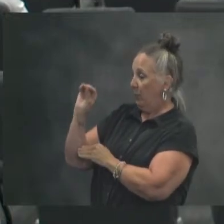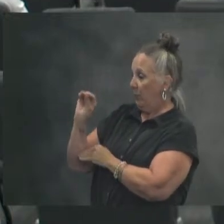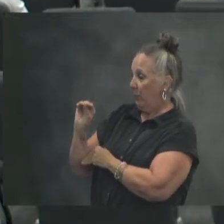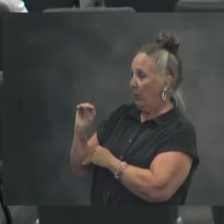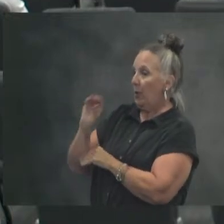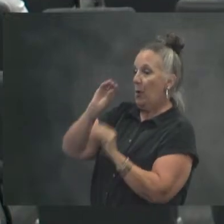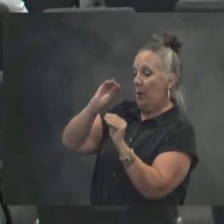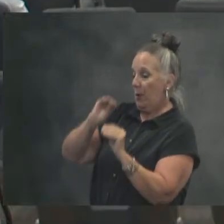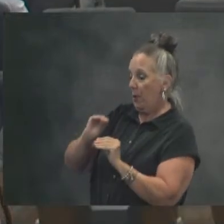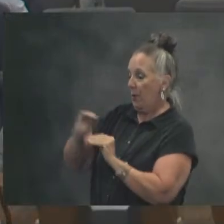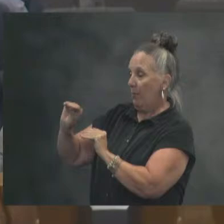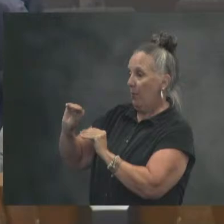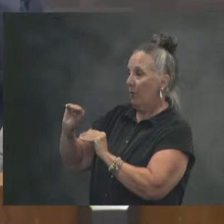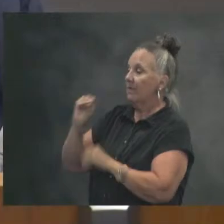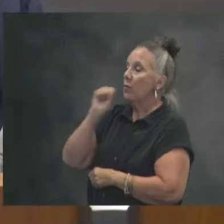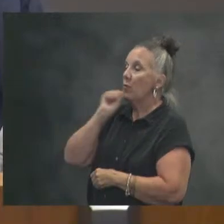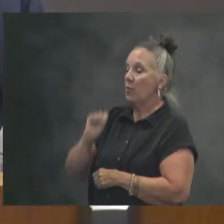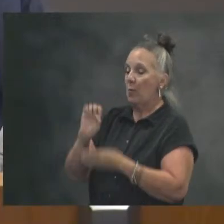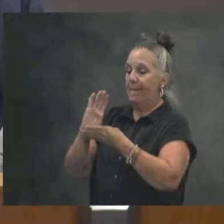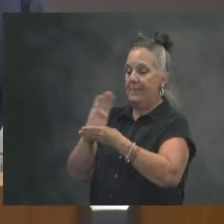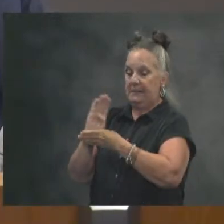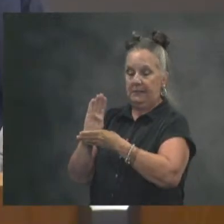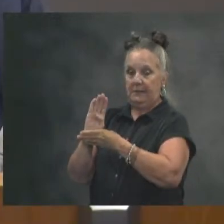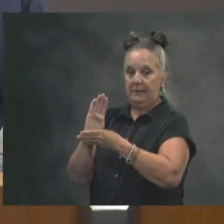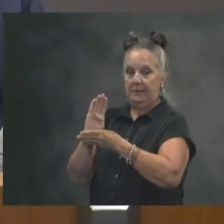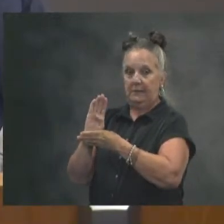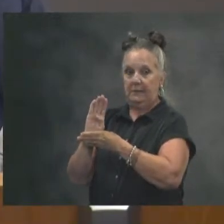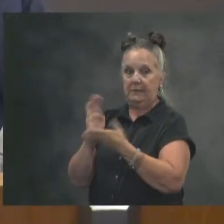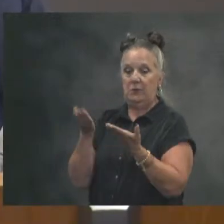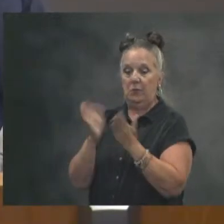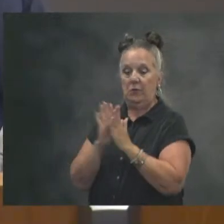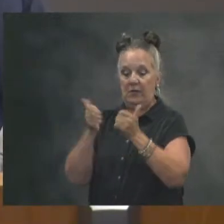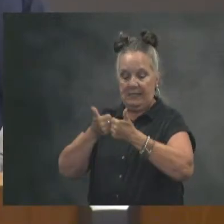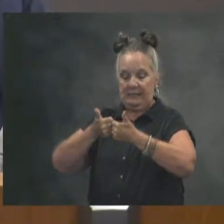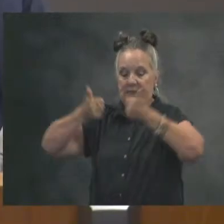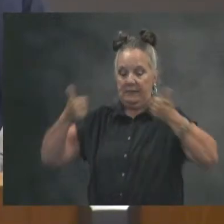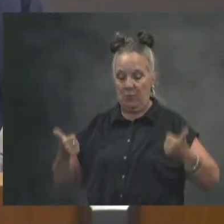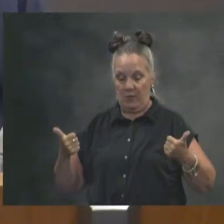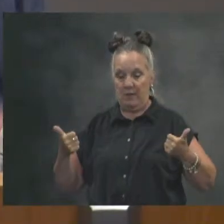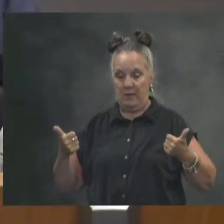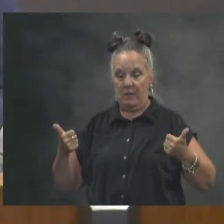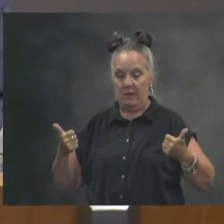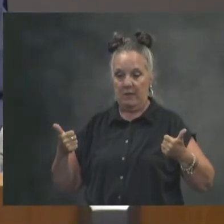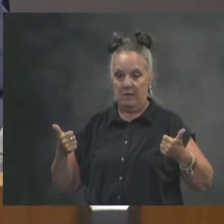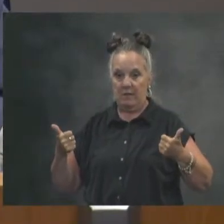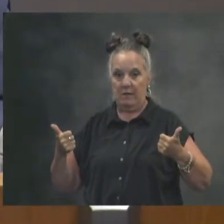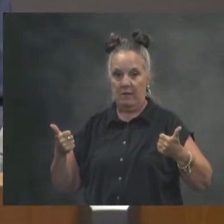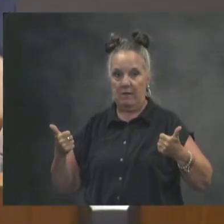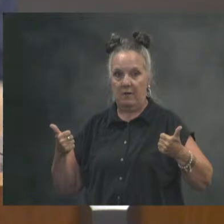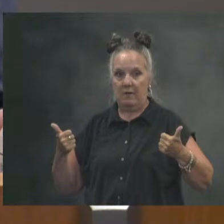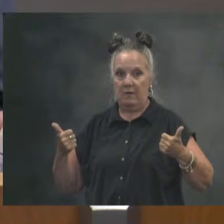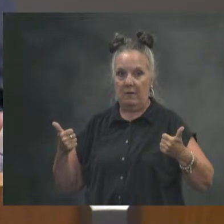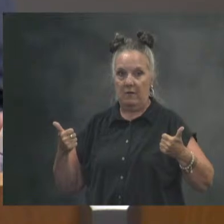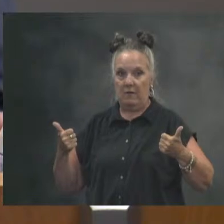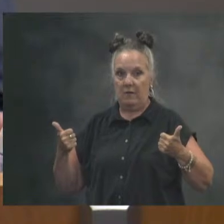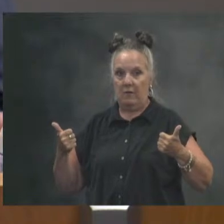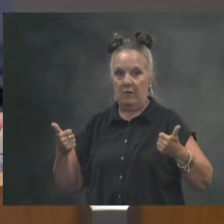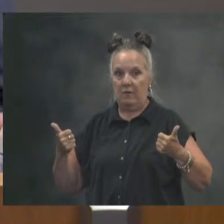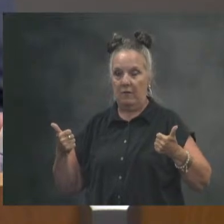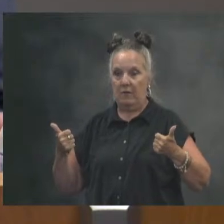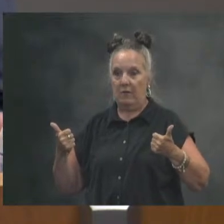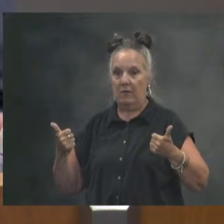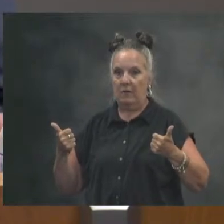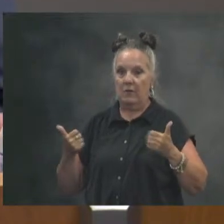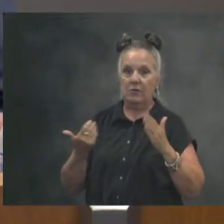to old business, and that we separate out the one regarding the